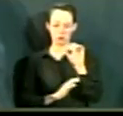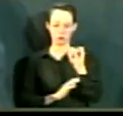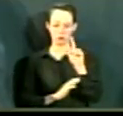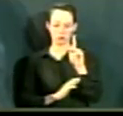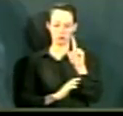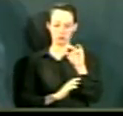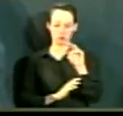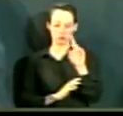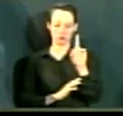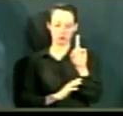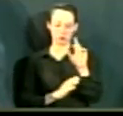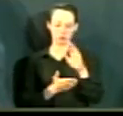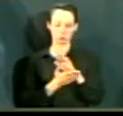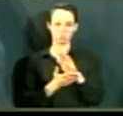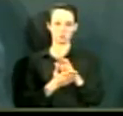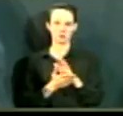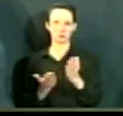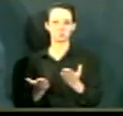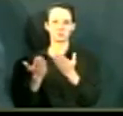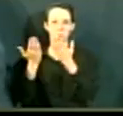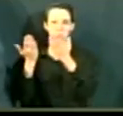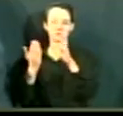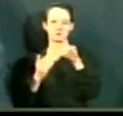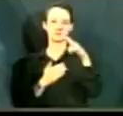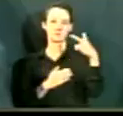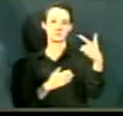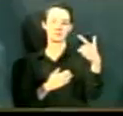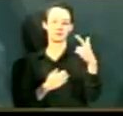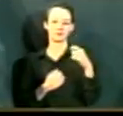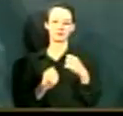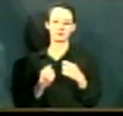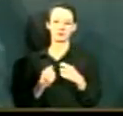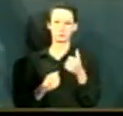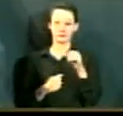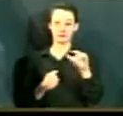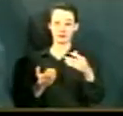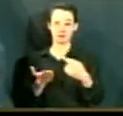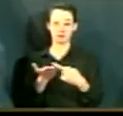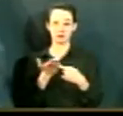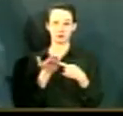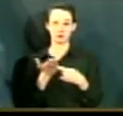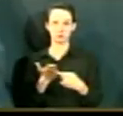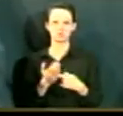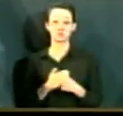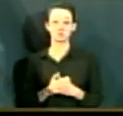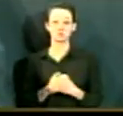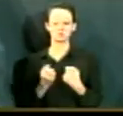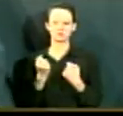Motion by Ms. Owen, seconded by Mr. Norman. Any discussion? All in favor say